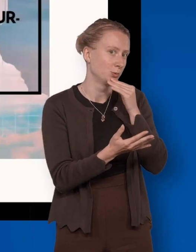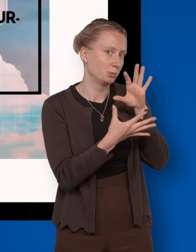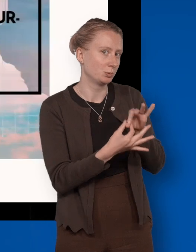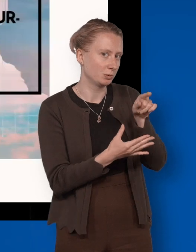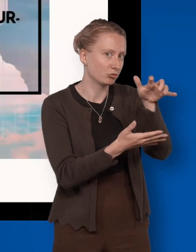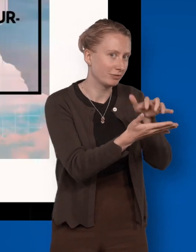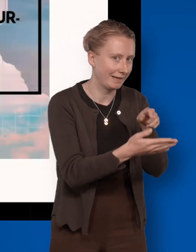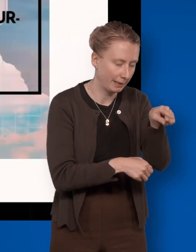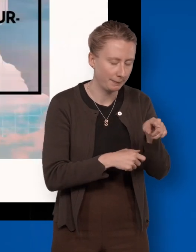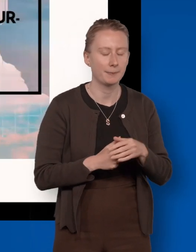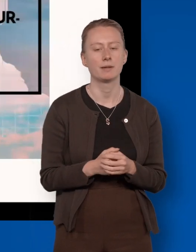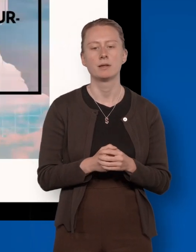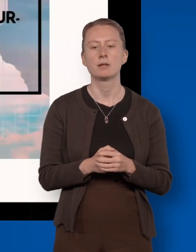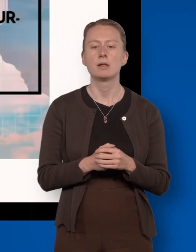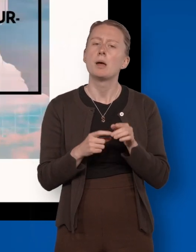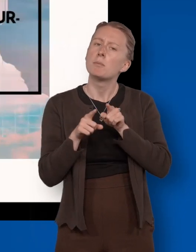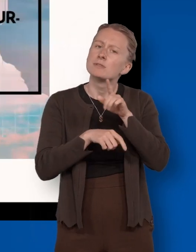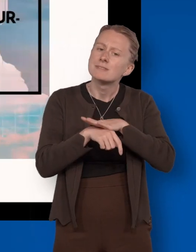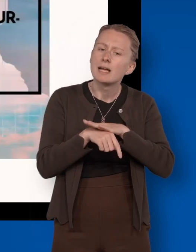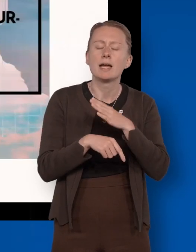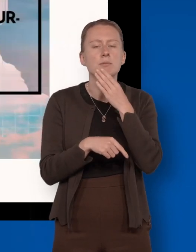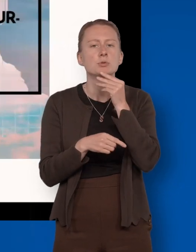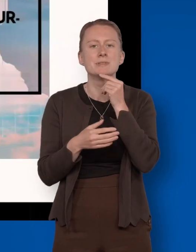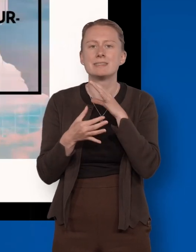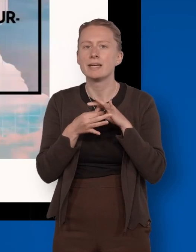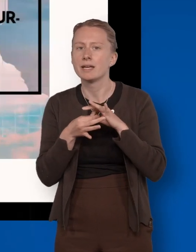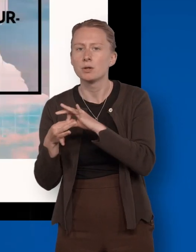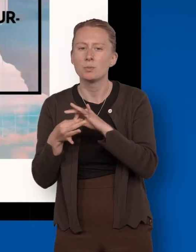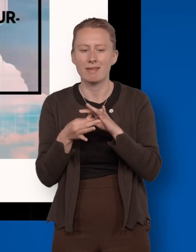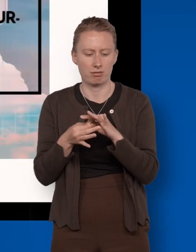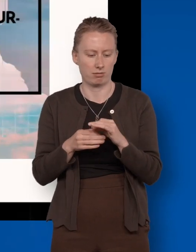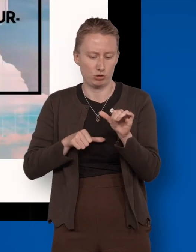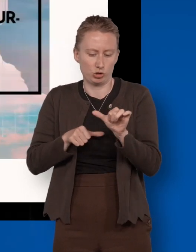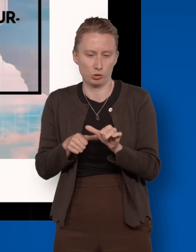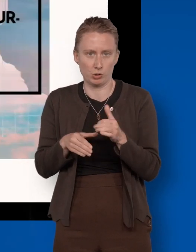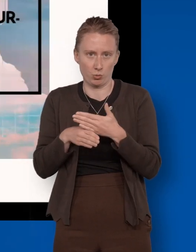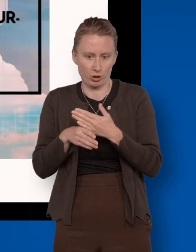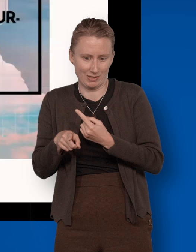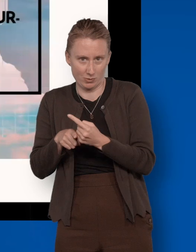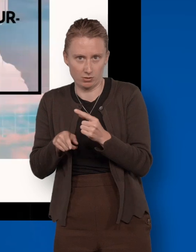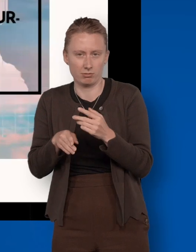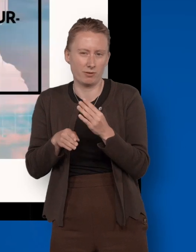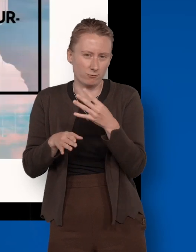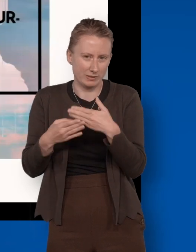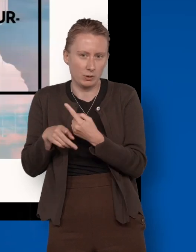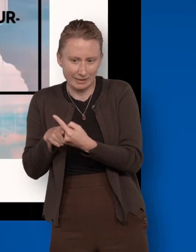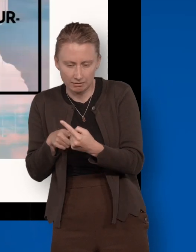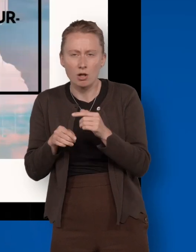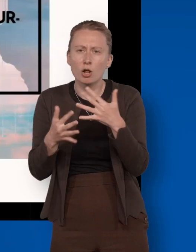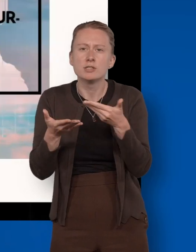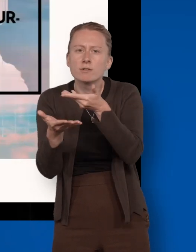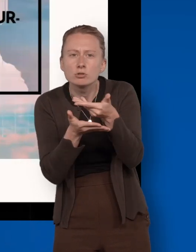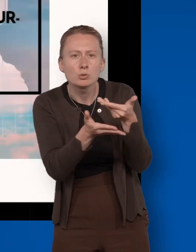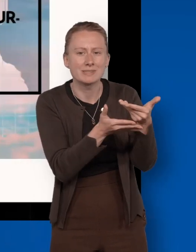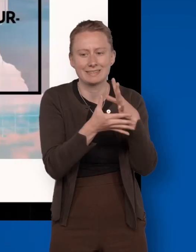in combination with our shorter working week work. So we do a lot of consultancy for the shorter working week, and part of